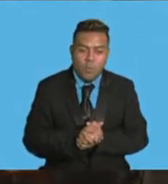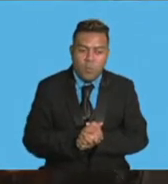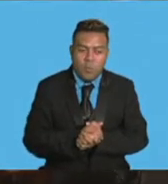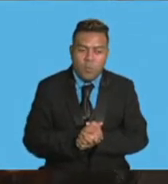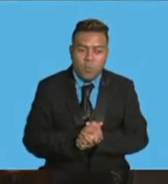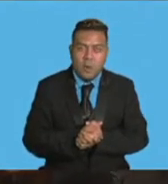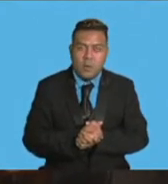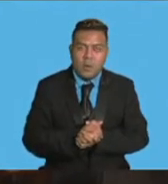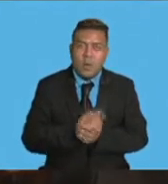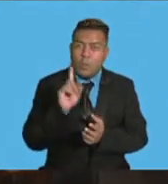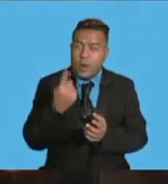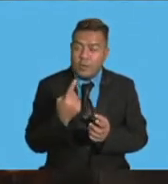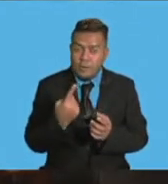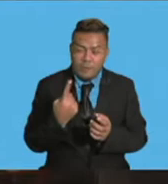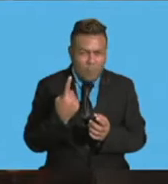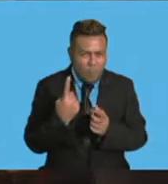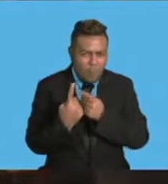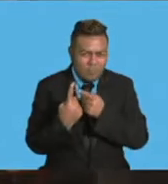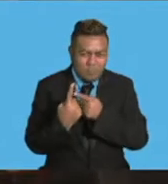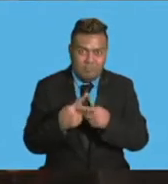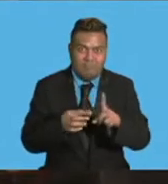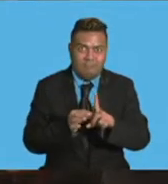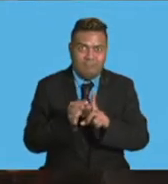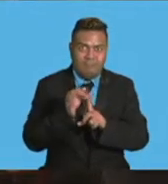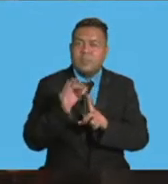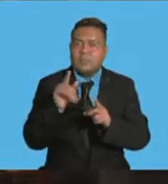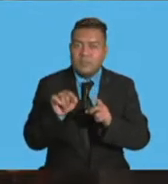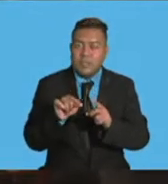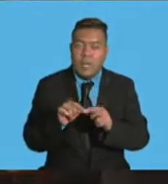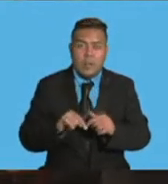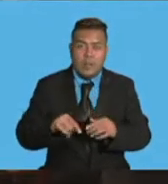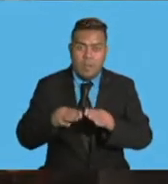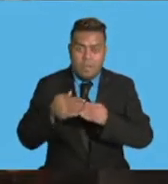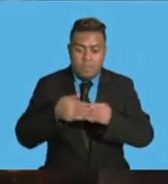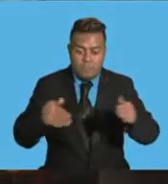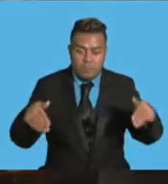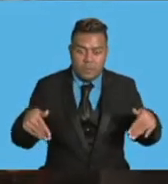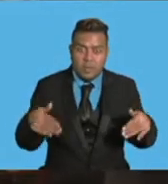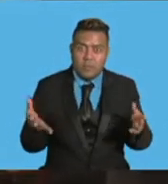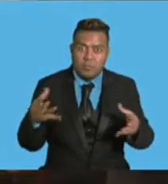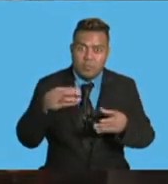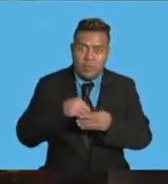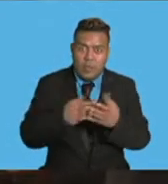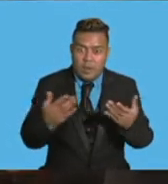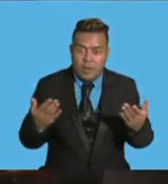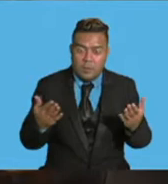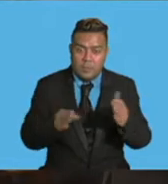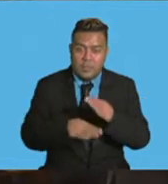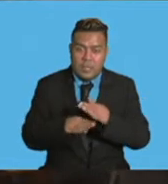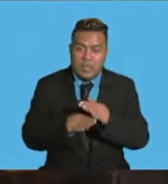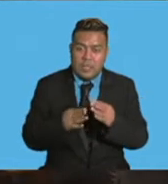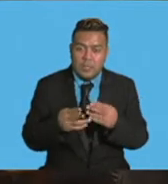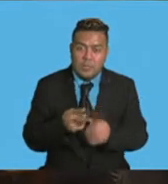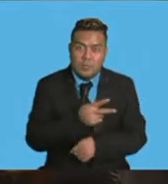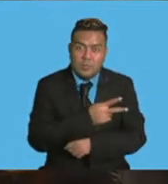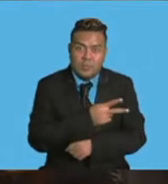one of the recent developments as the border agencies come together now based on the security